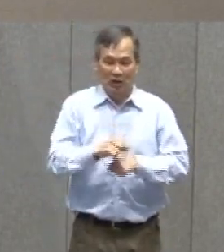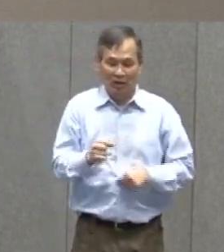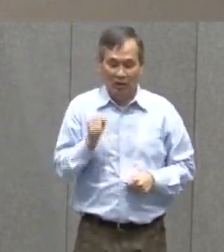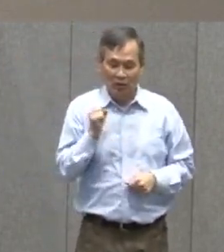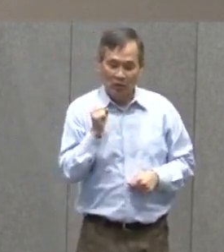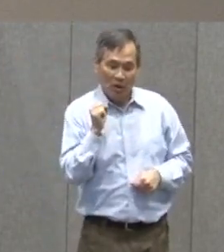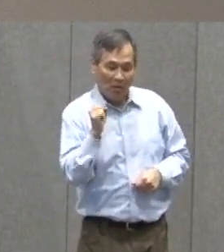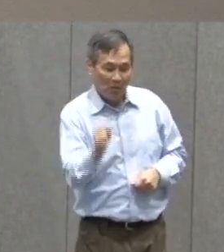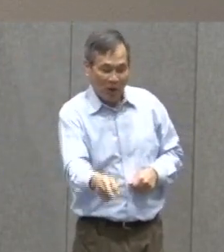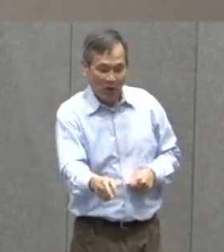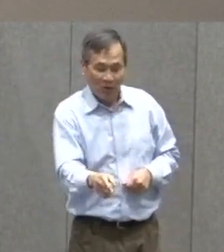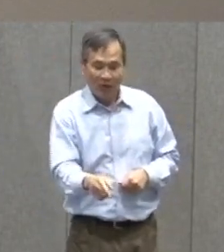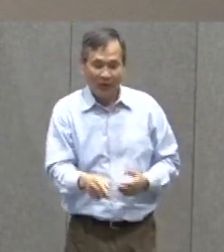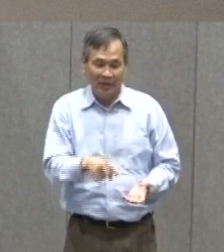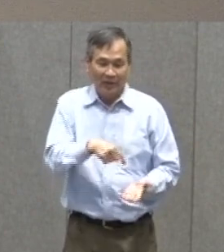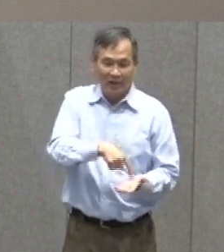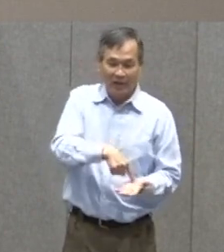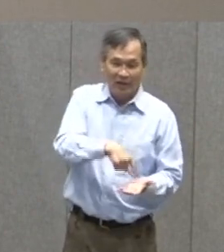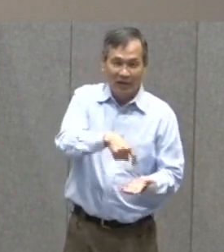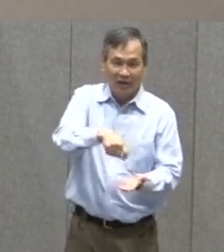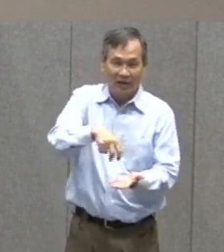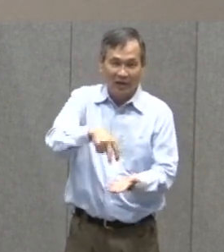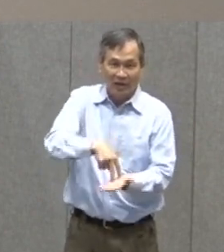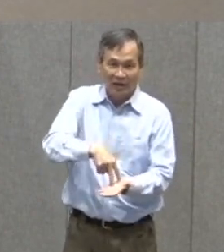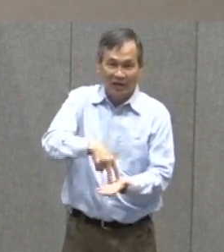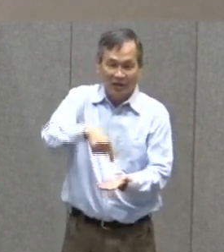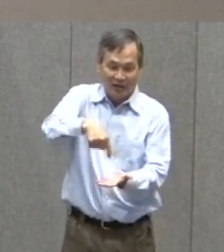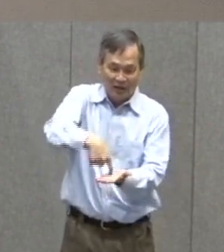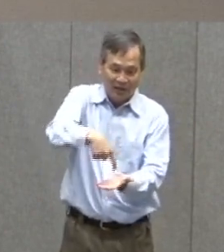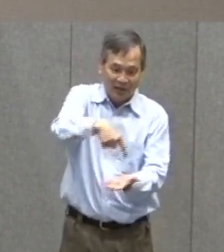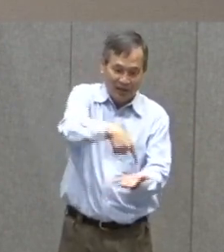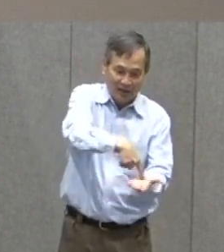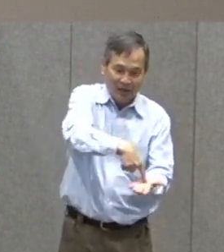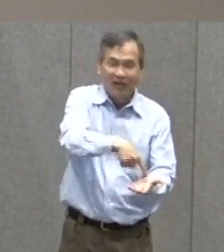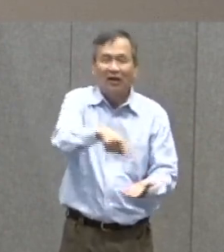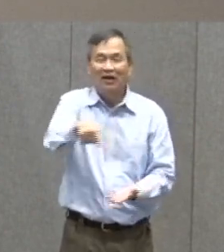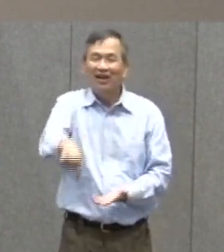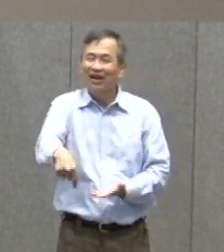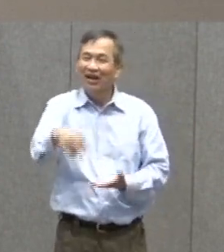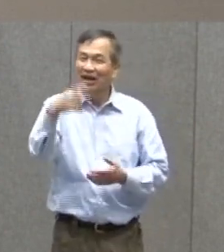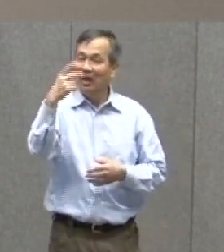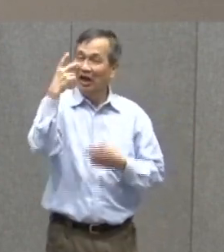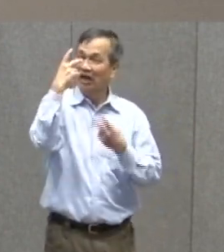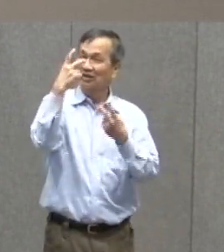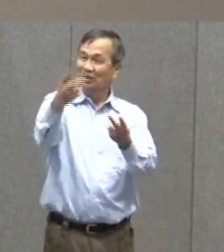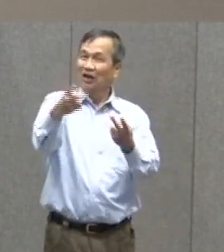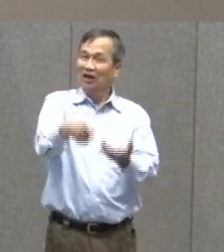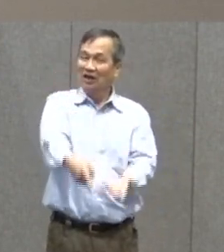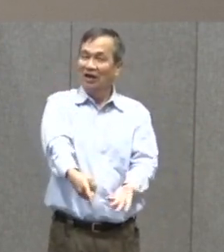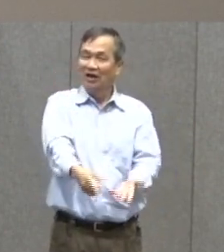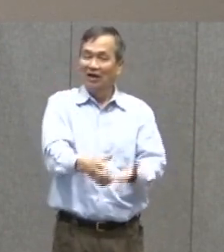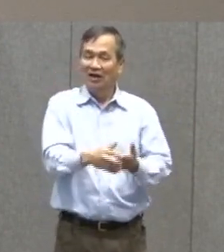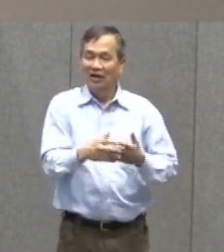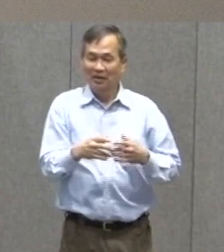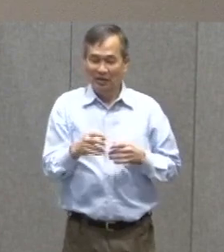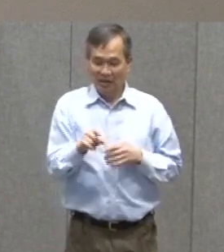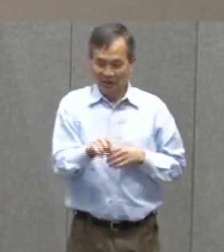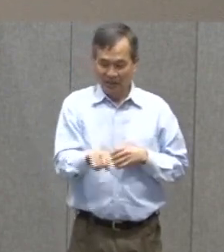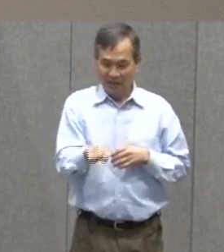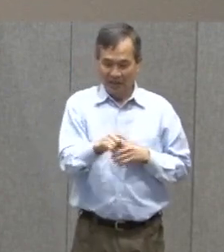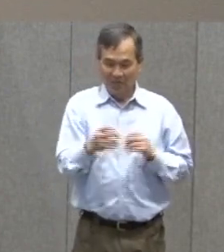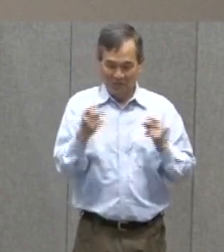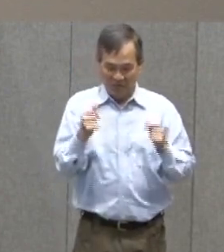from one block to another to do the hopscotch. So that's what I observed, and I had keyed into that